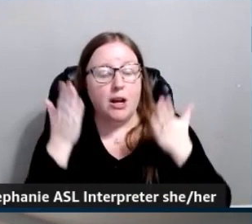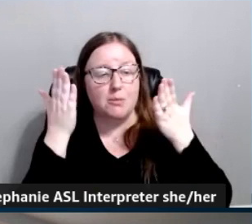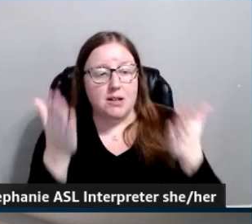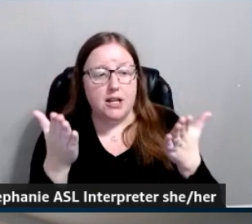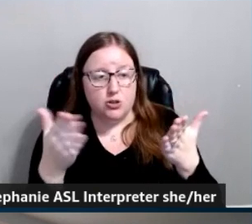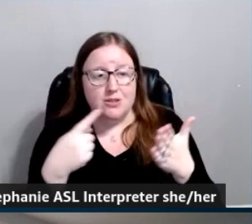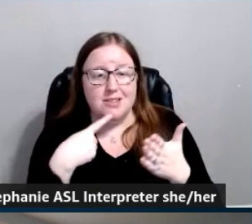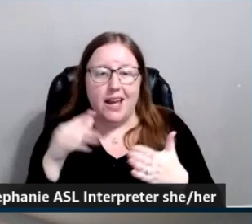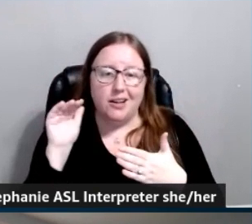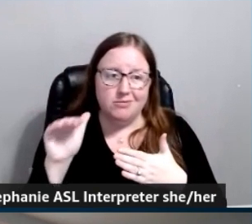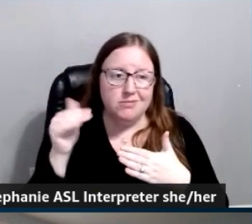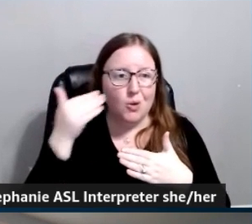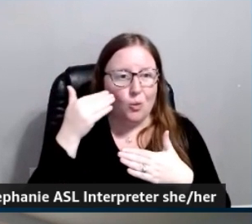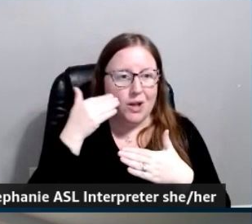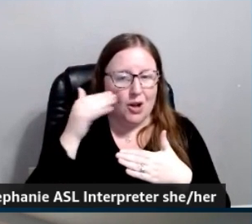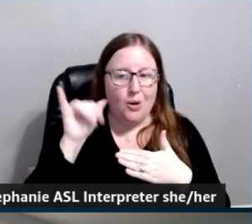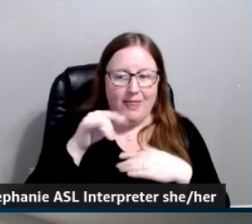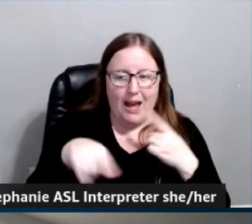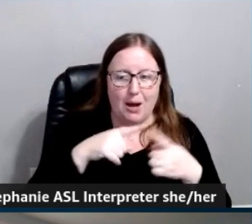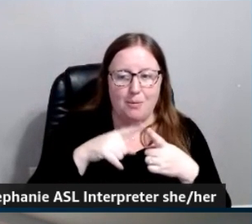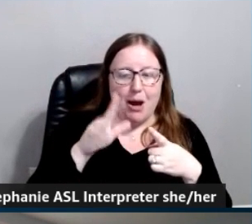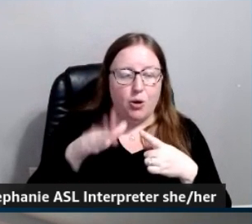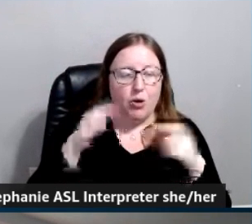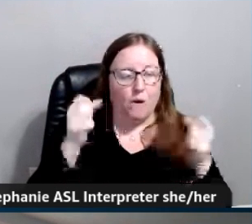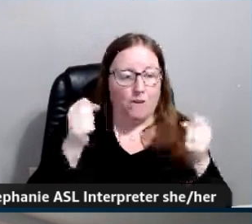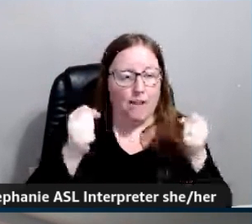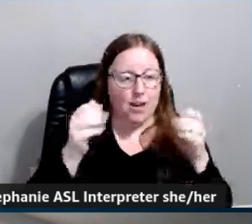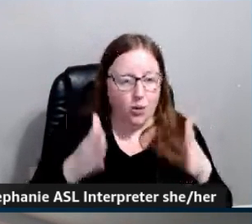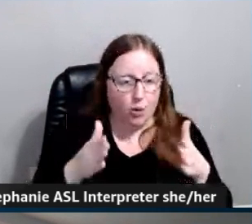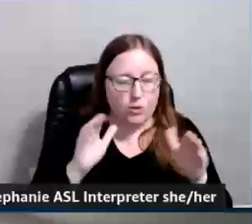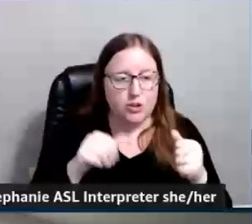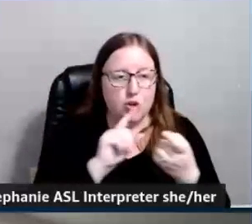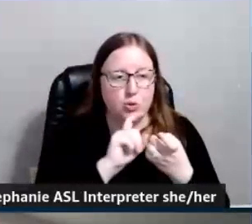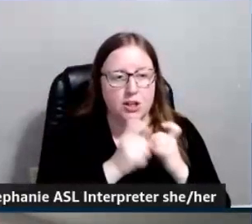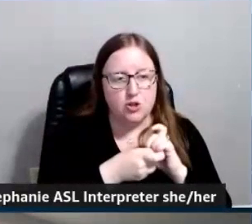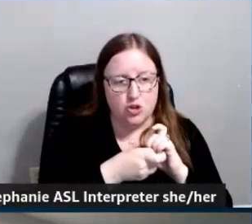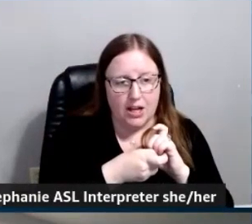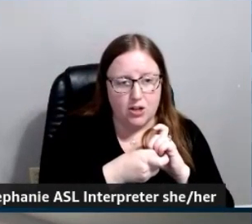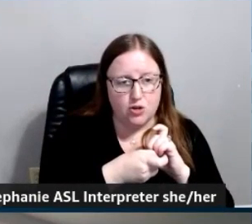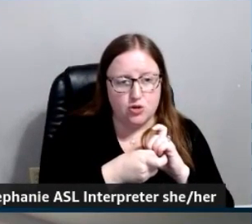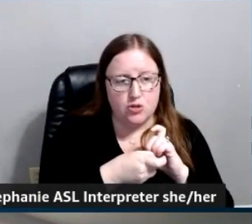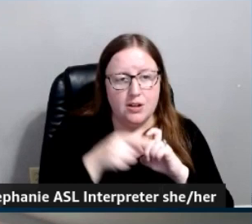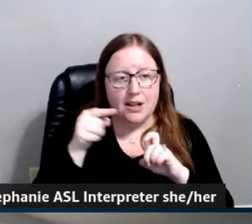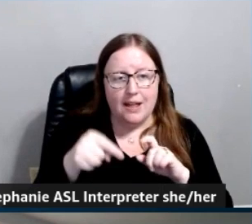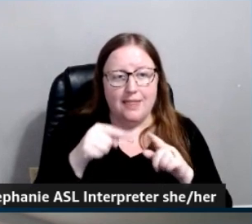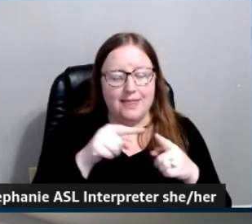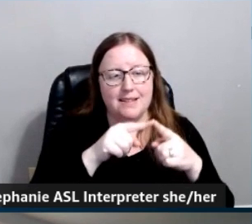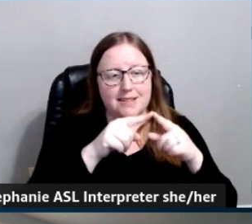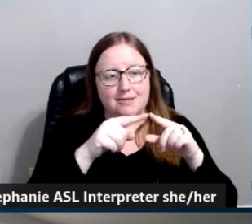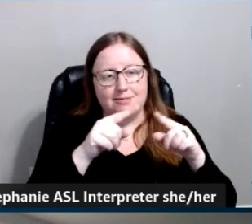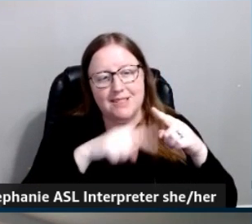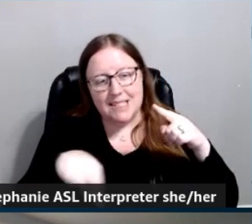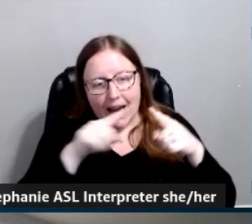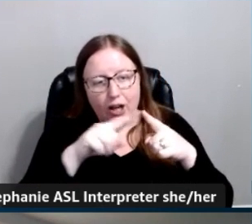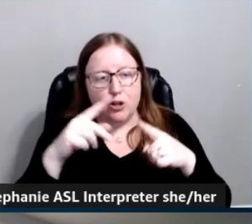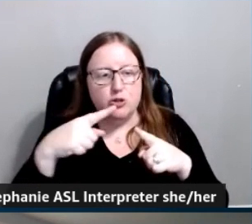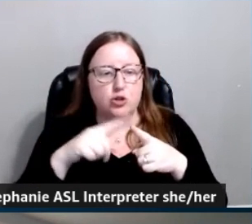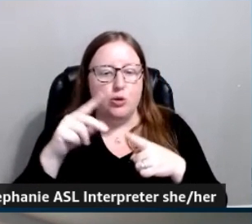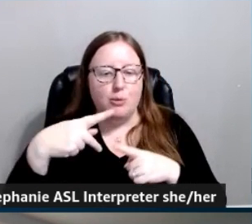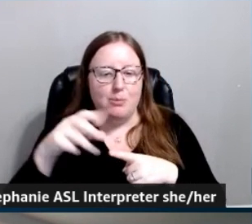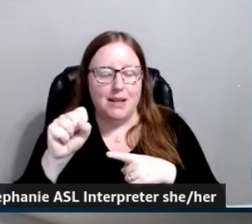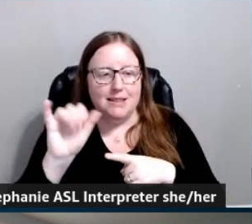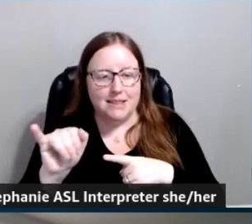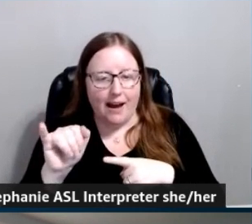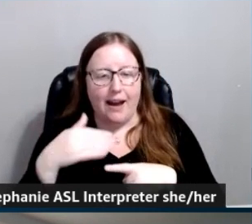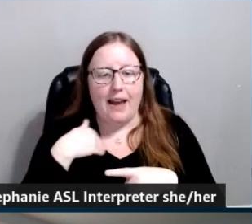saying, hey, we know this much about your fleet of vehicles. You can change this. If you change this tire to this PSI and maintain the